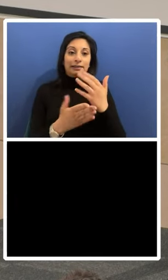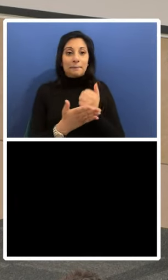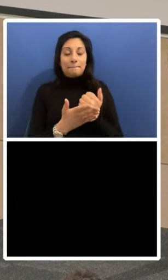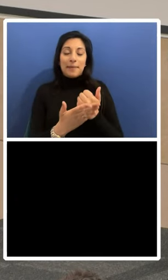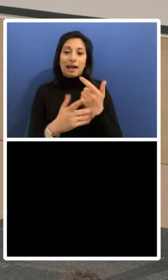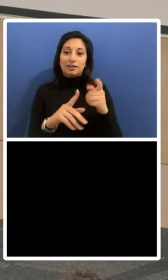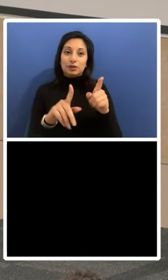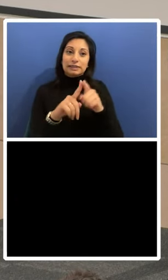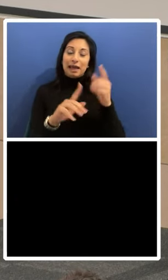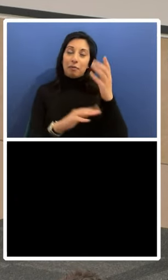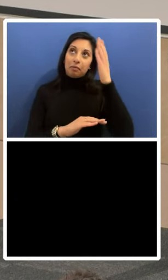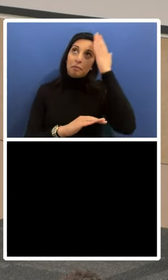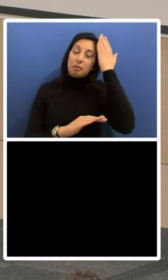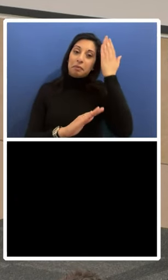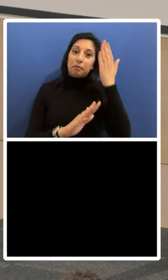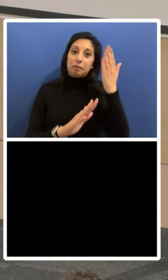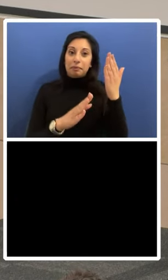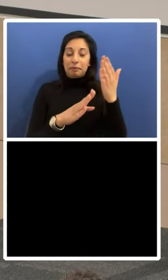But